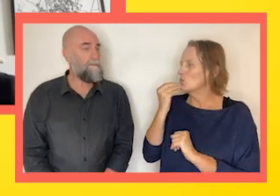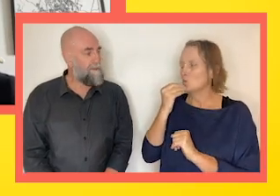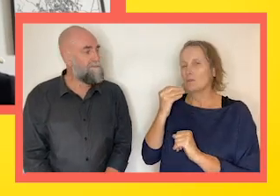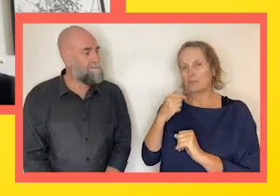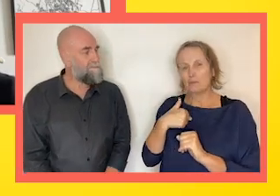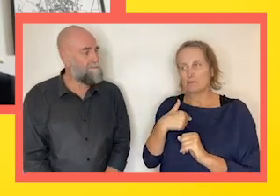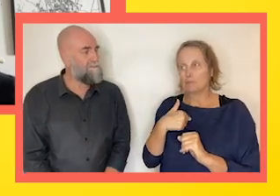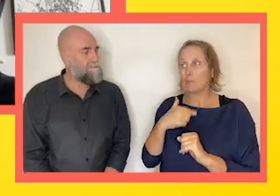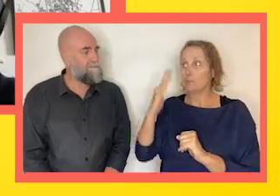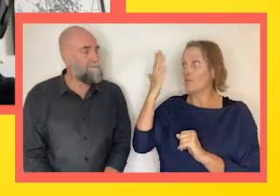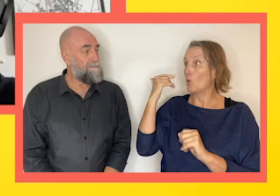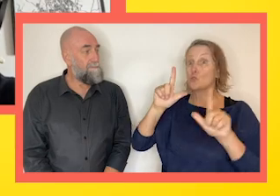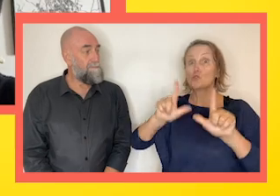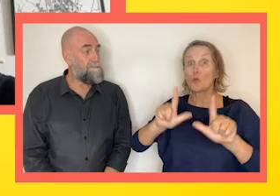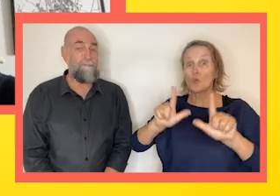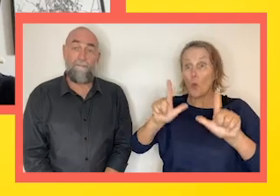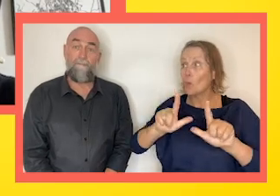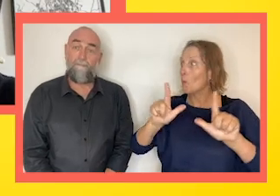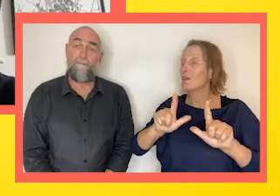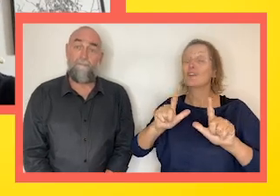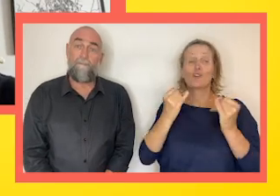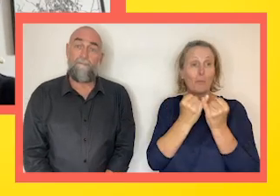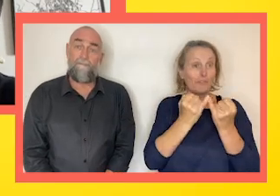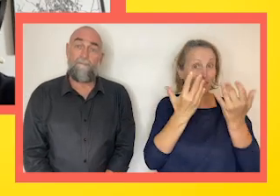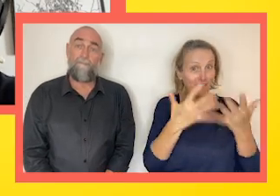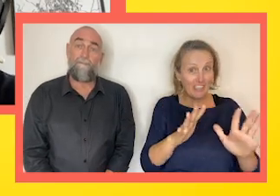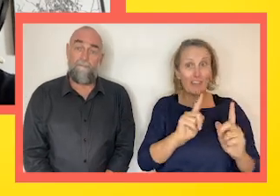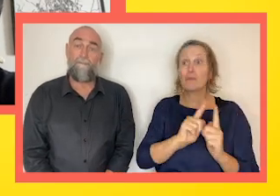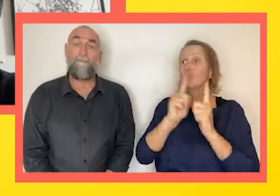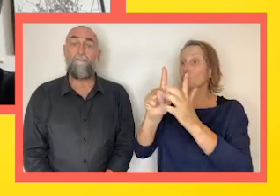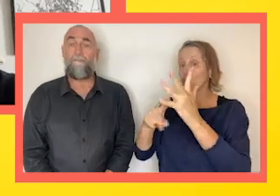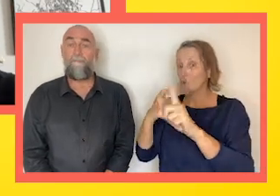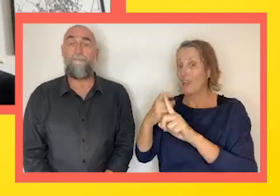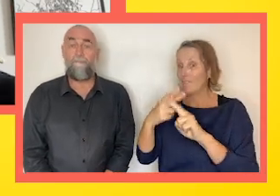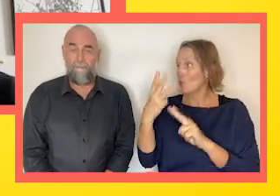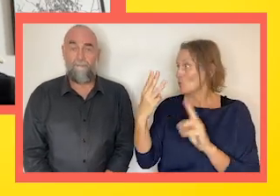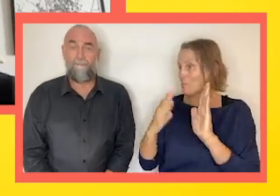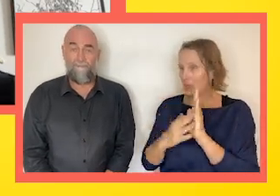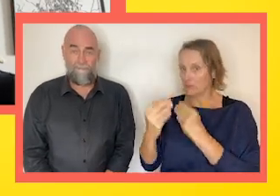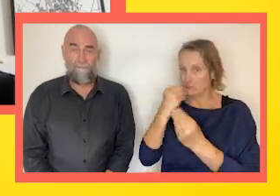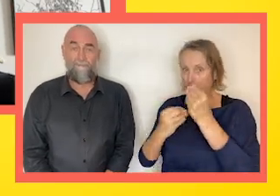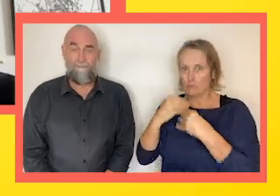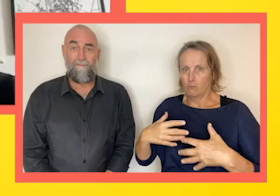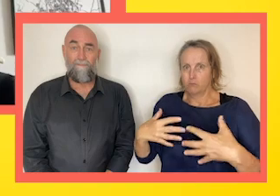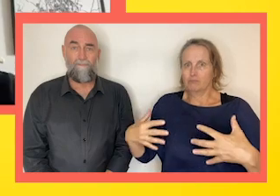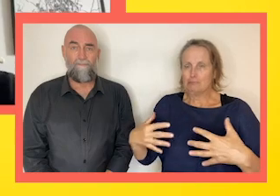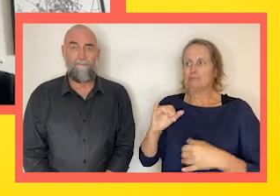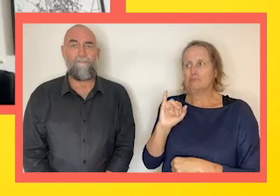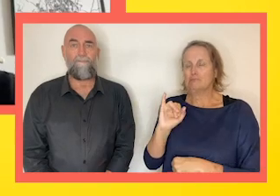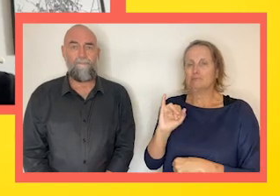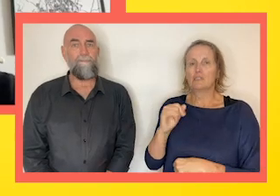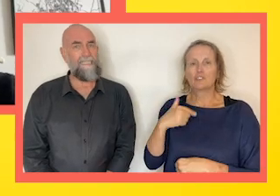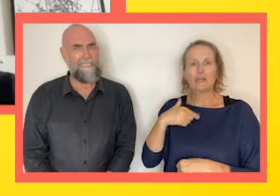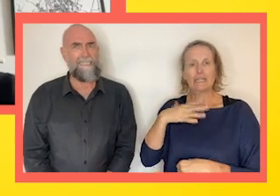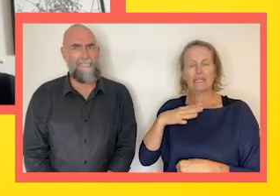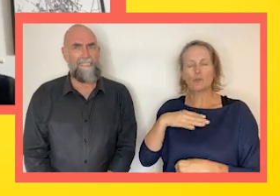I came back from Tokyo and I had 3 months in the UK, and I had to put a bit of weight on, and as an elite athlete, I think